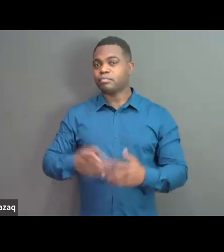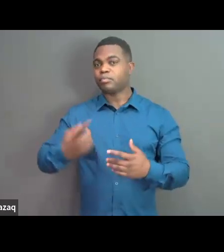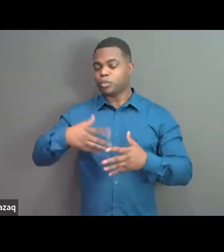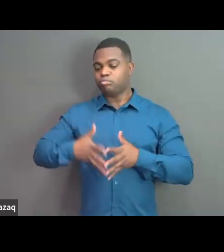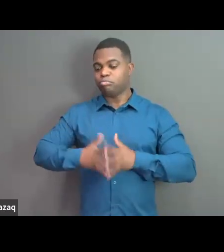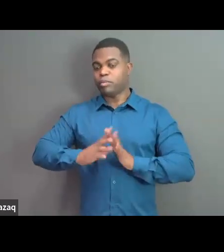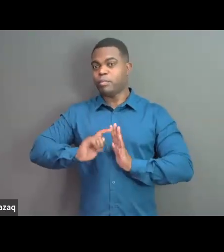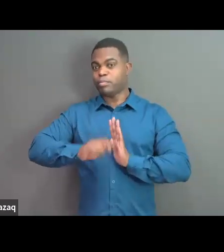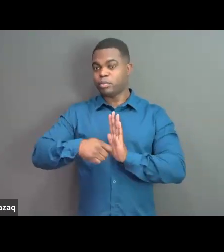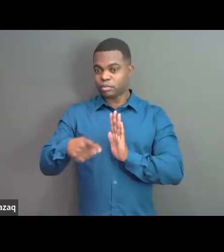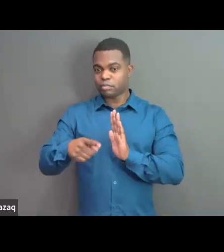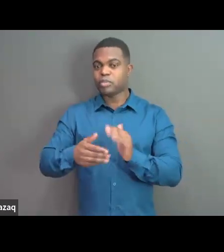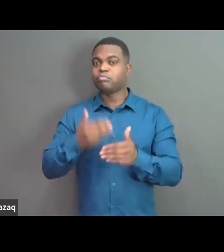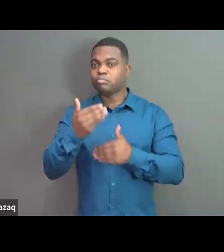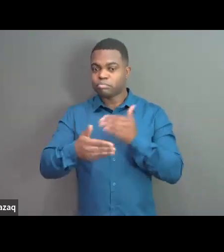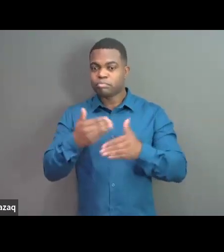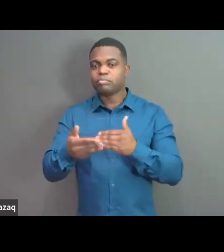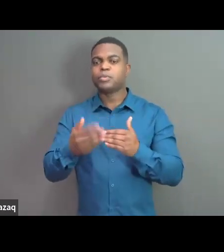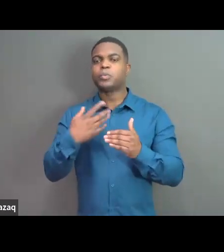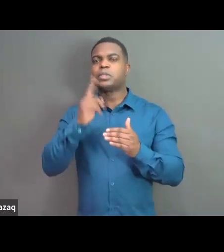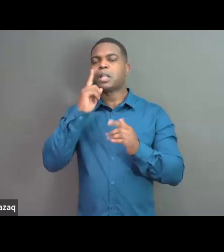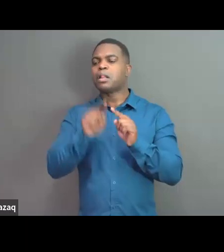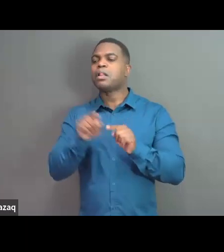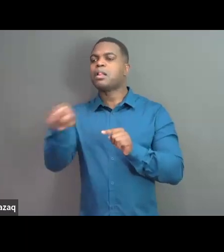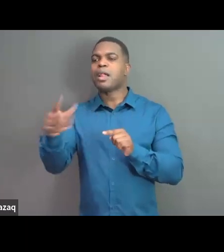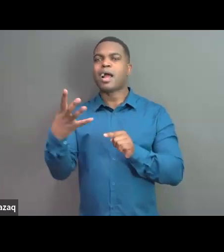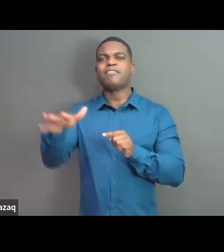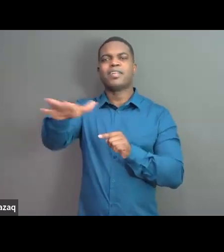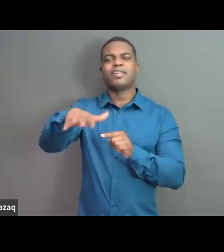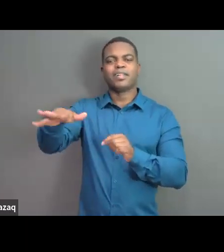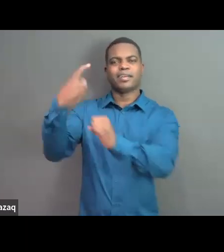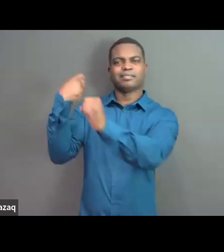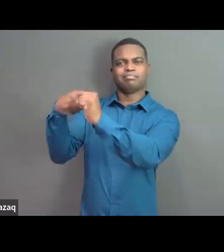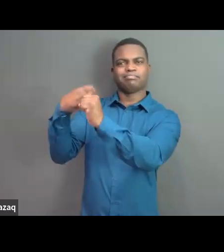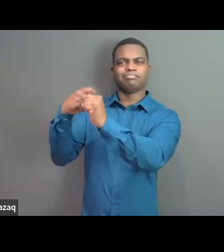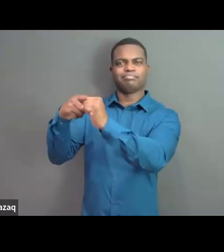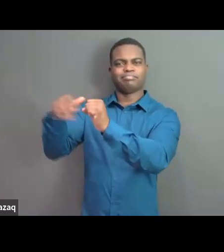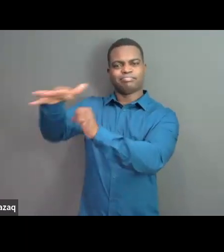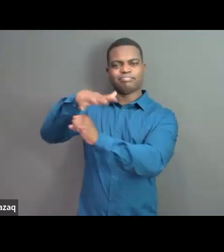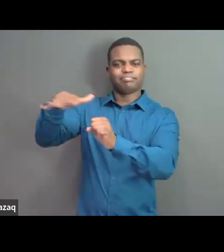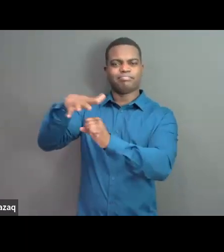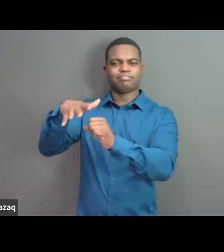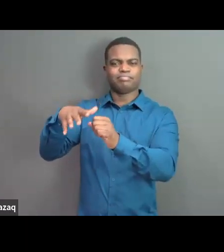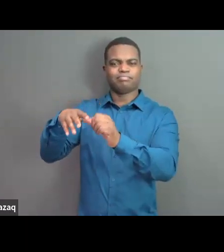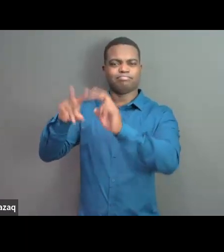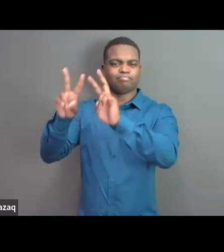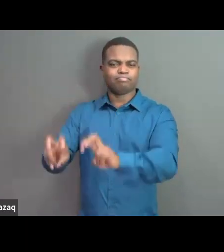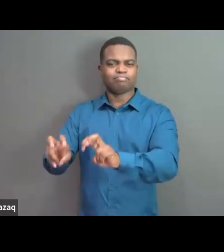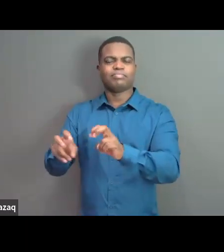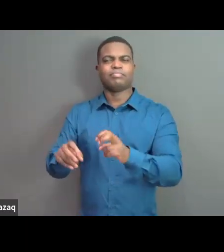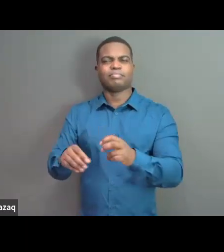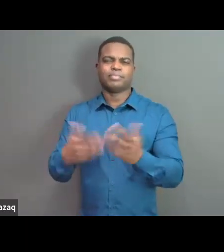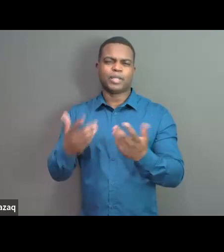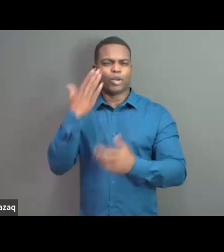Informal settlements, it's a name in South Africa for settlements that are unproclaimed. They